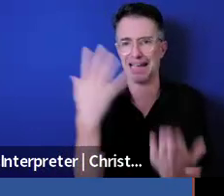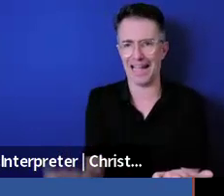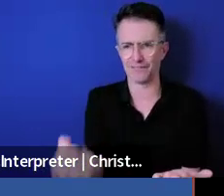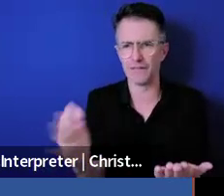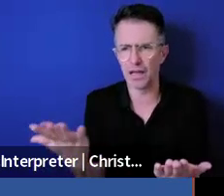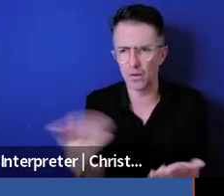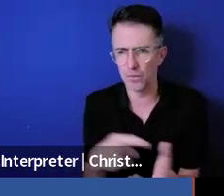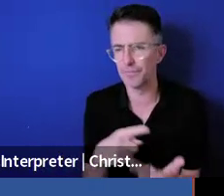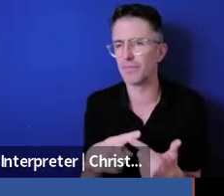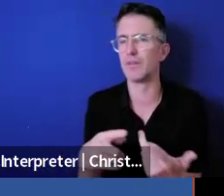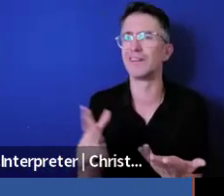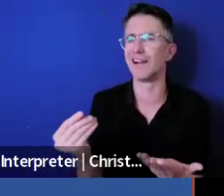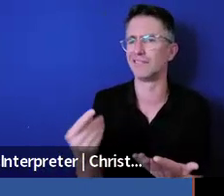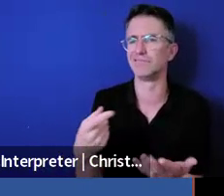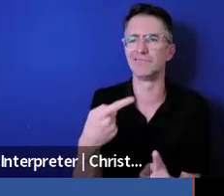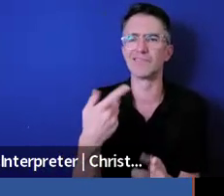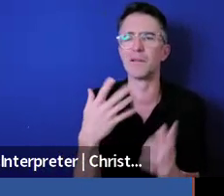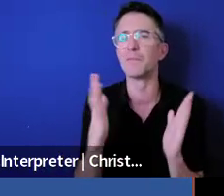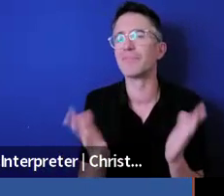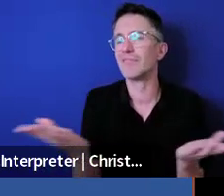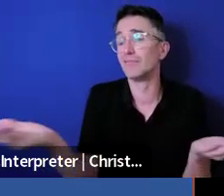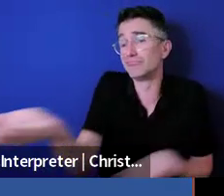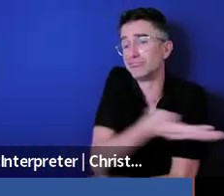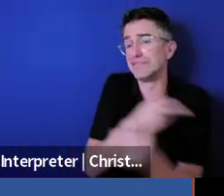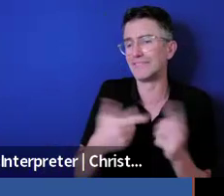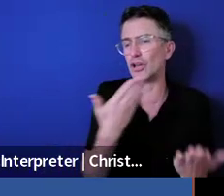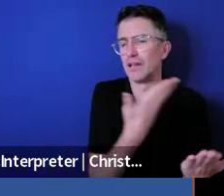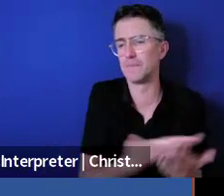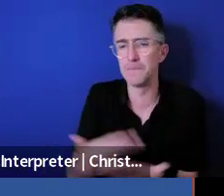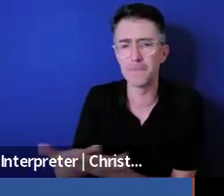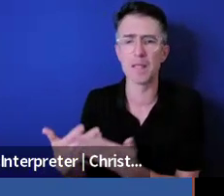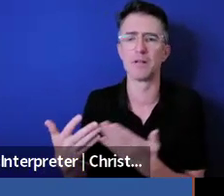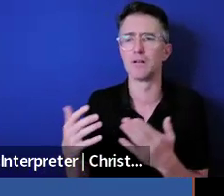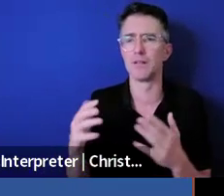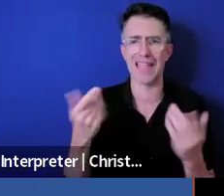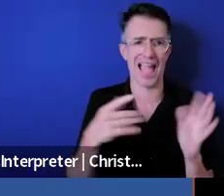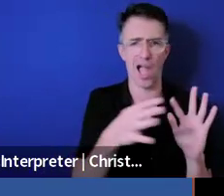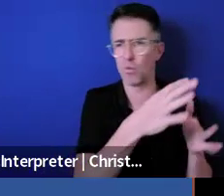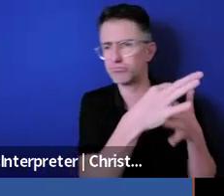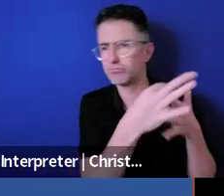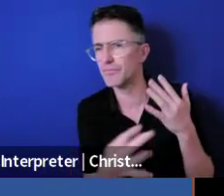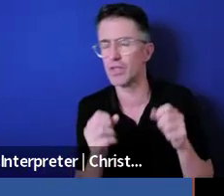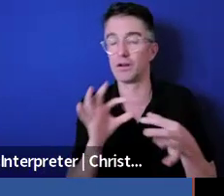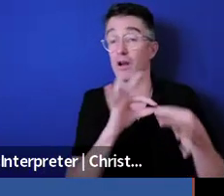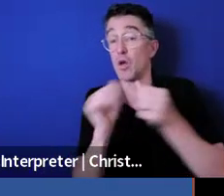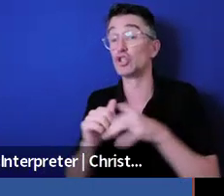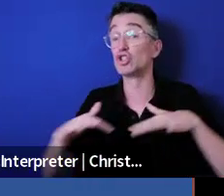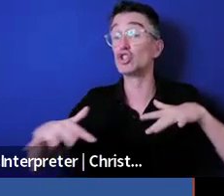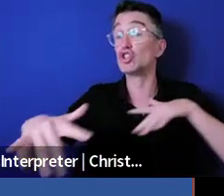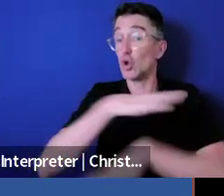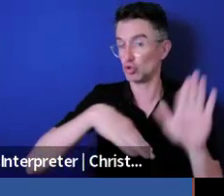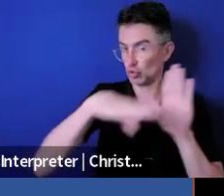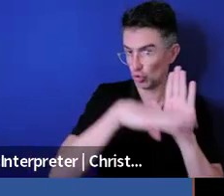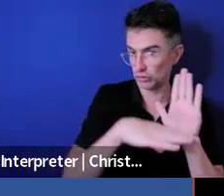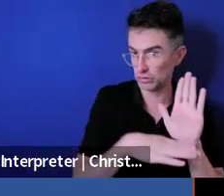countries on the different options for social registry and how we combine that with disability